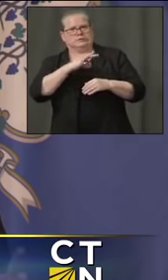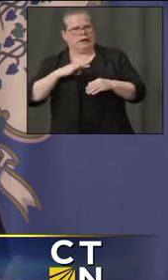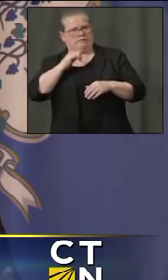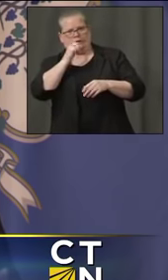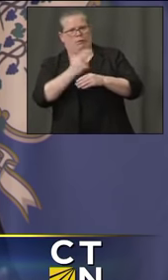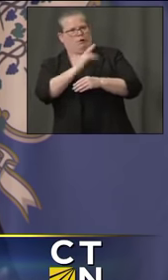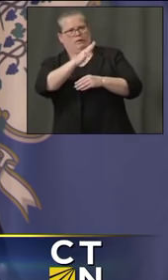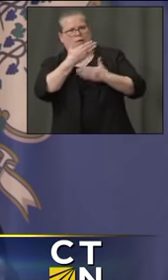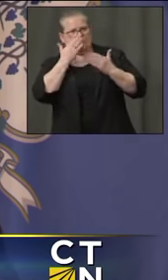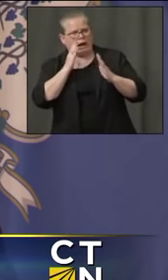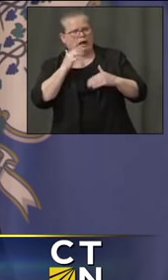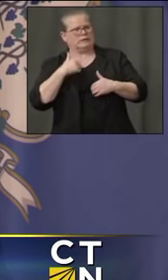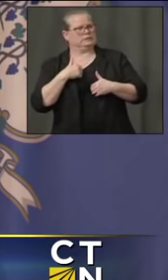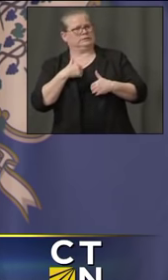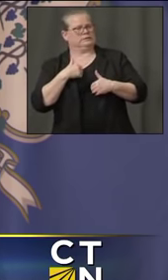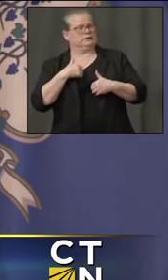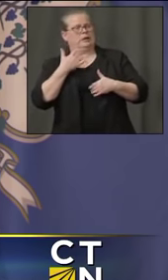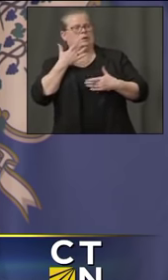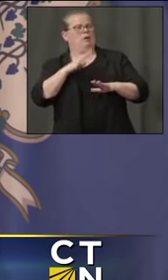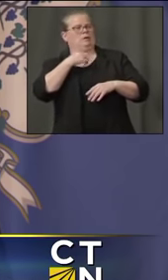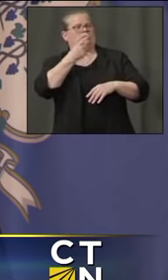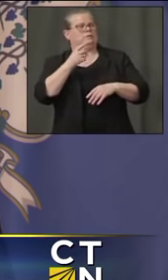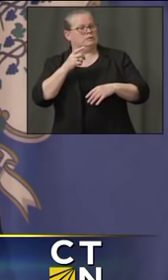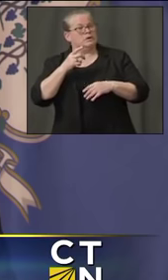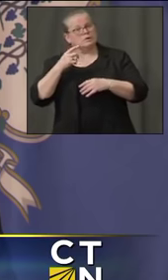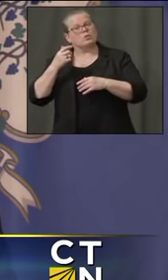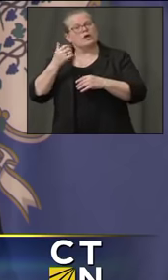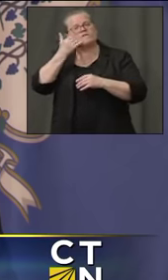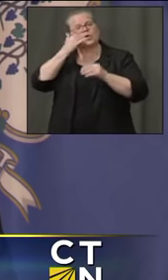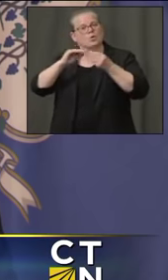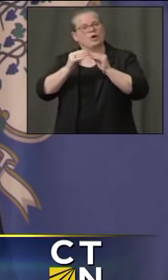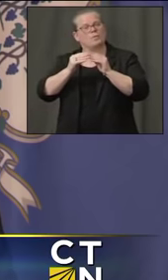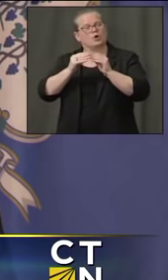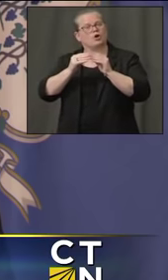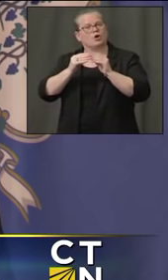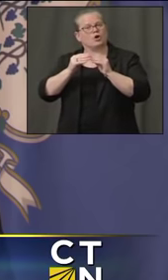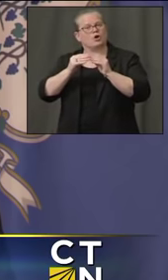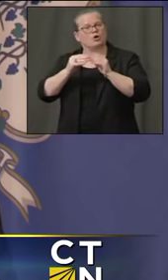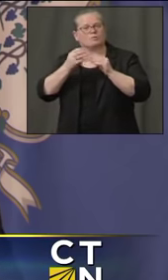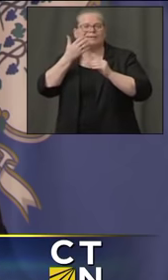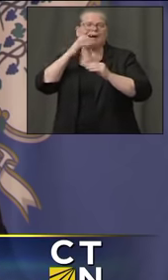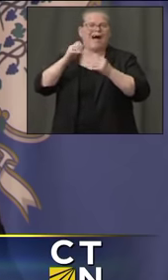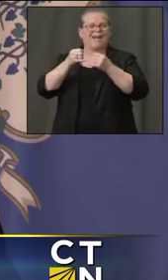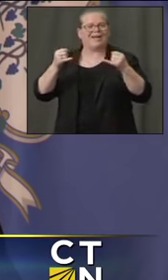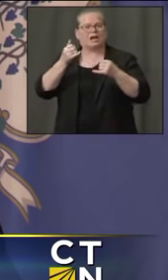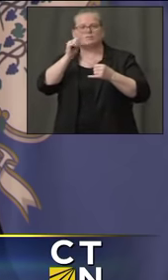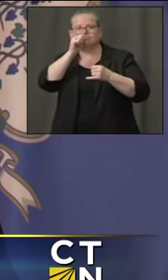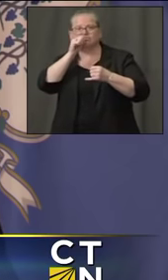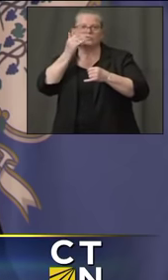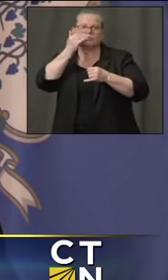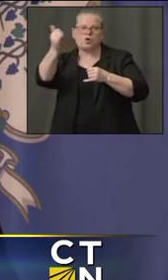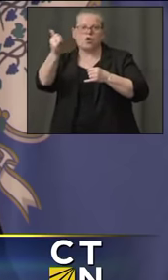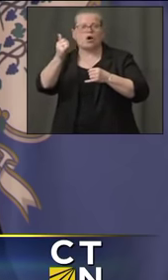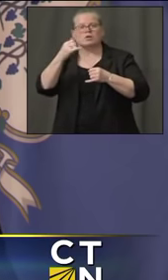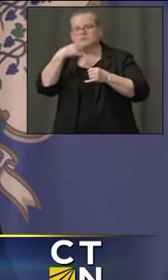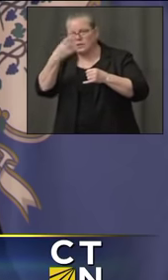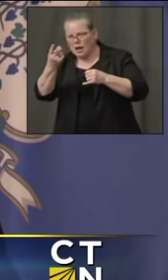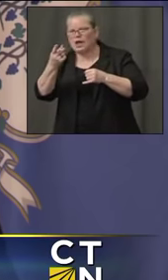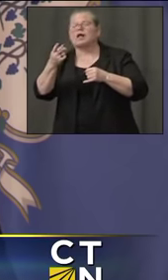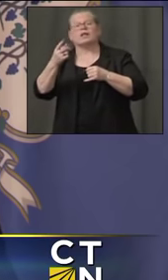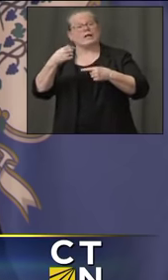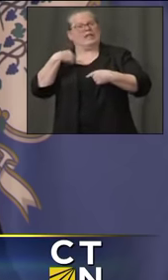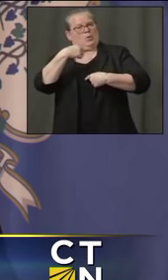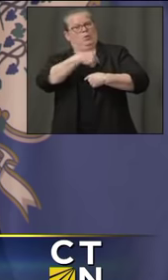on further enforcement as we think it may be needed going down, and that'll be mainly at the municipal level, and we'll get back to you with that very